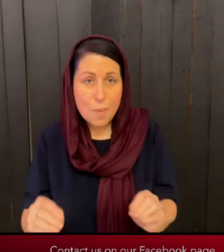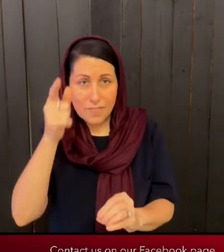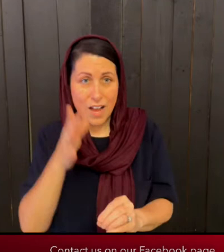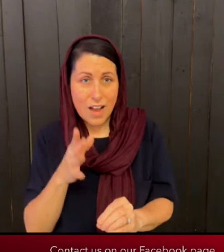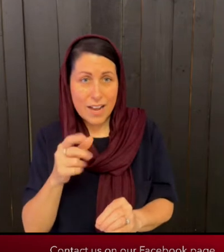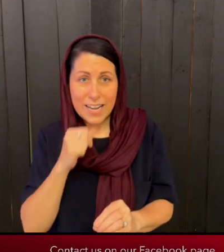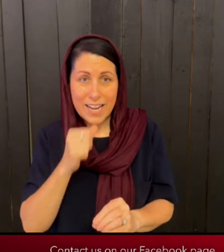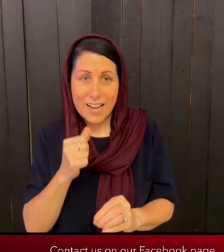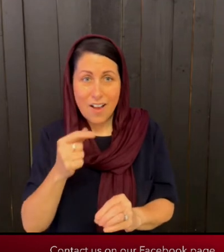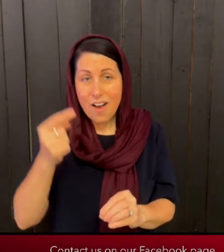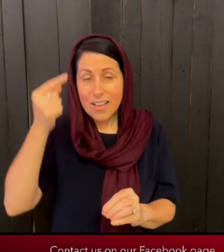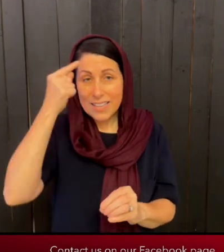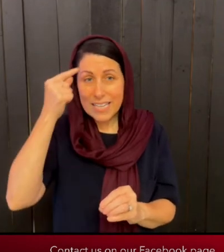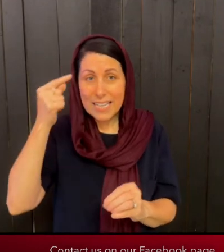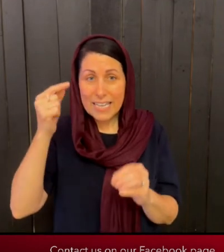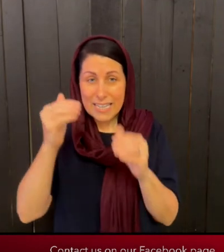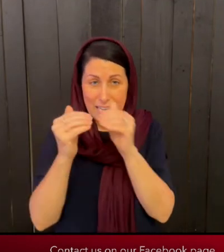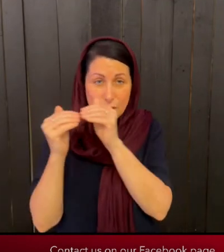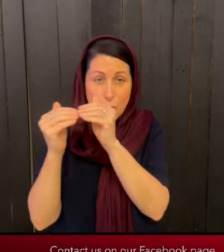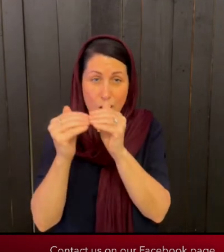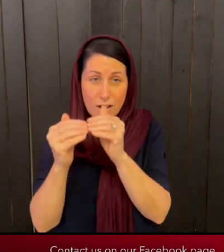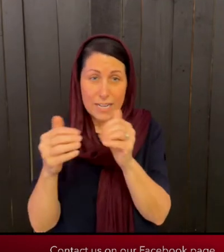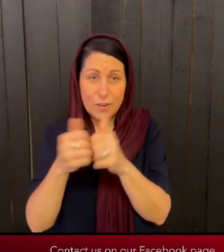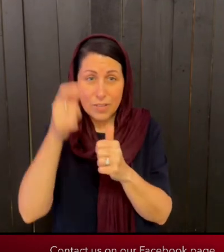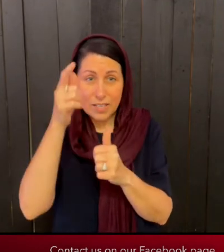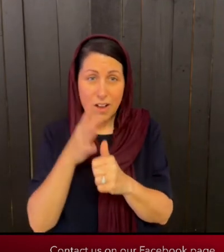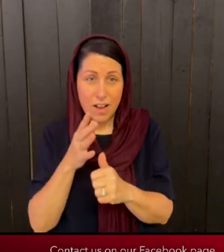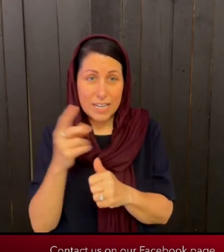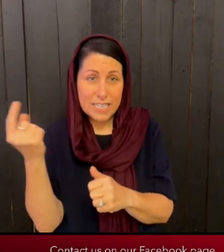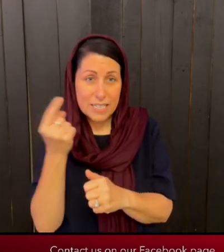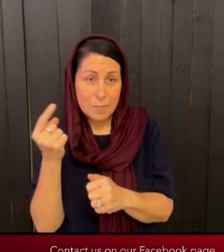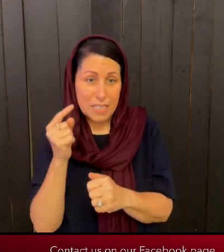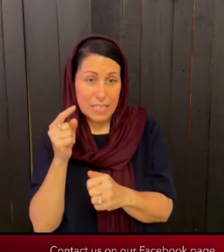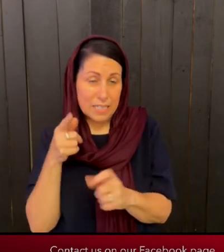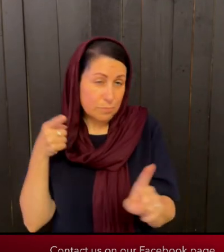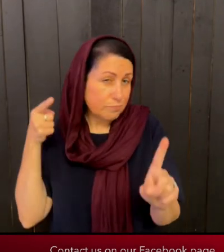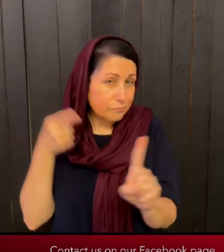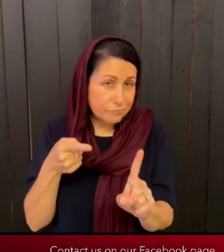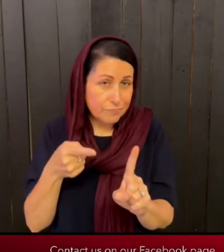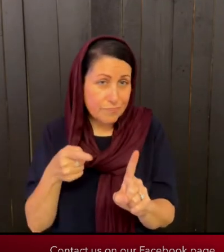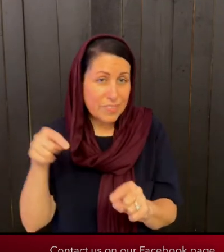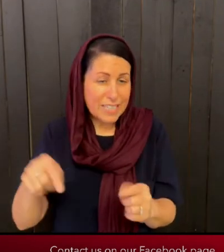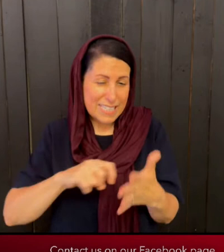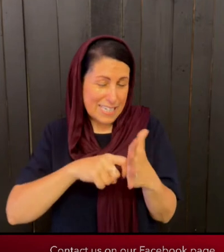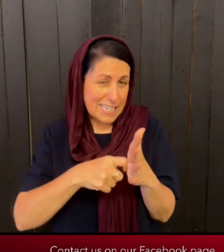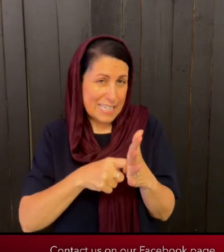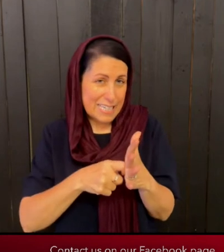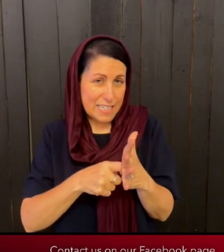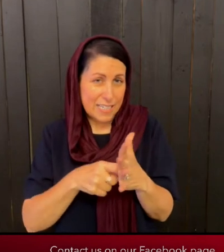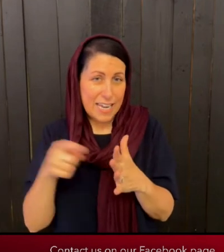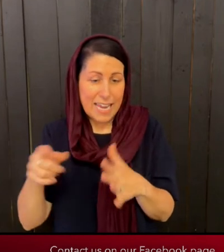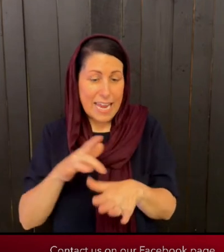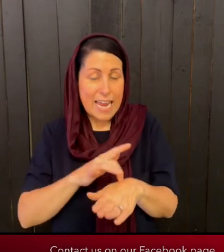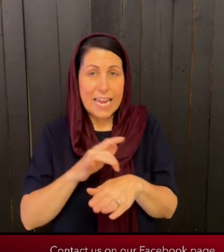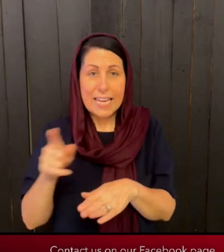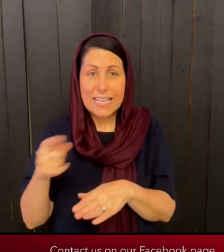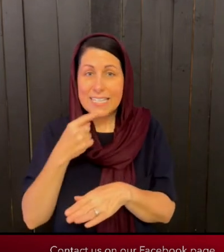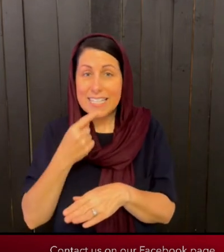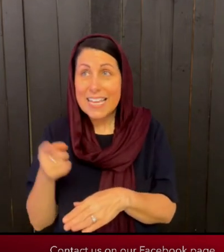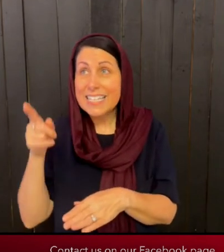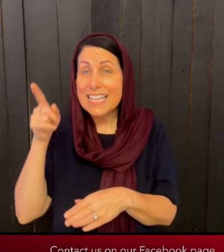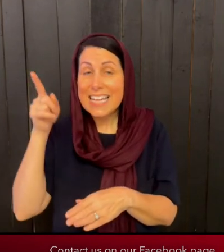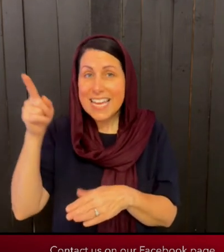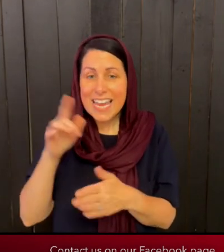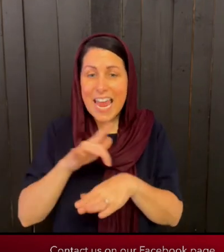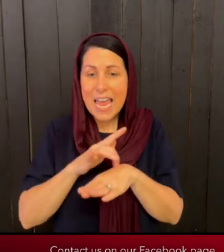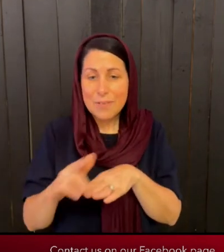be grasped. And here's the kind of the key part of this, I think. But he emptied himself, taking